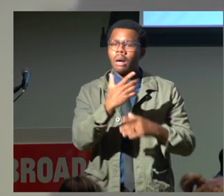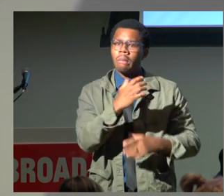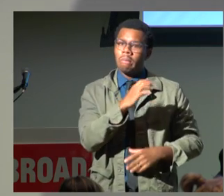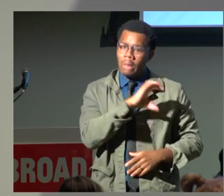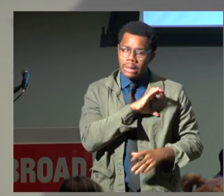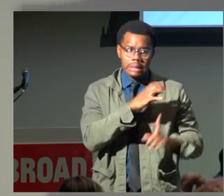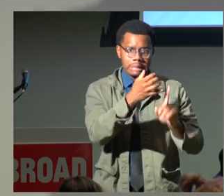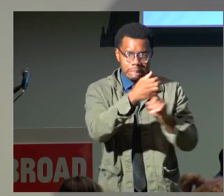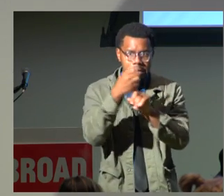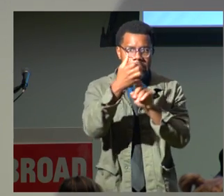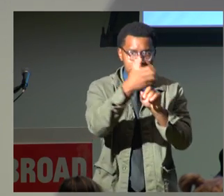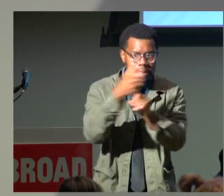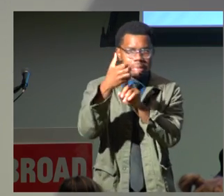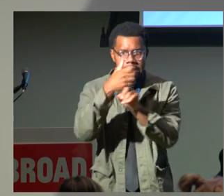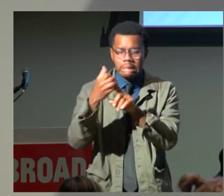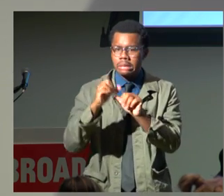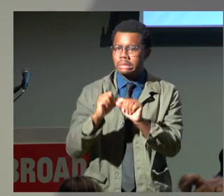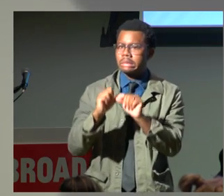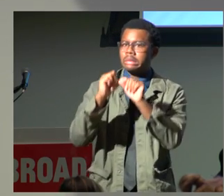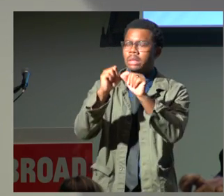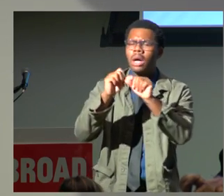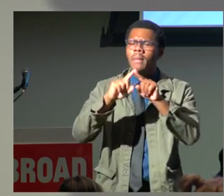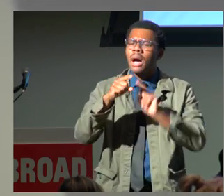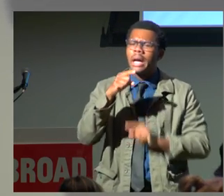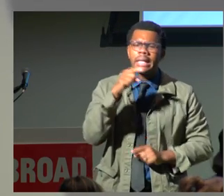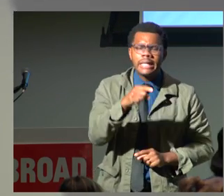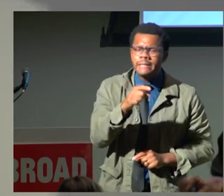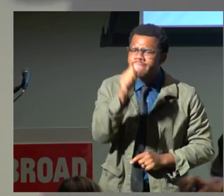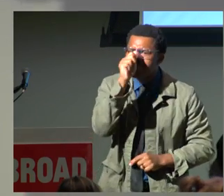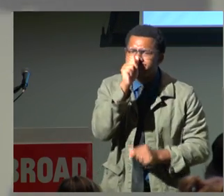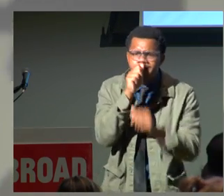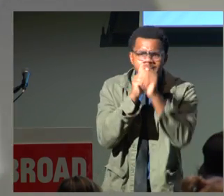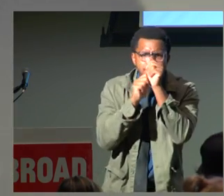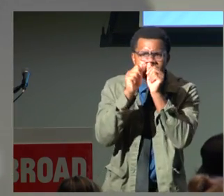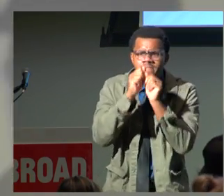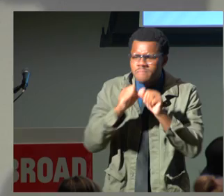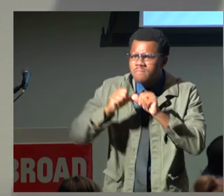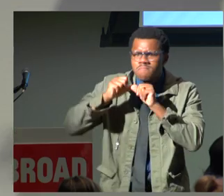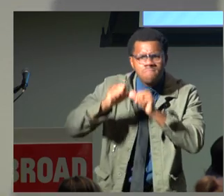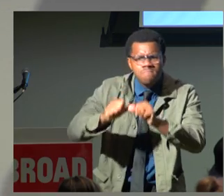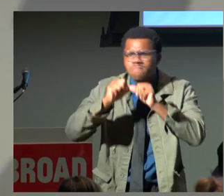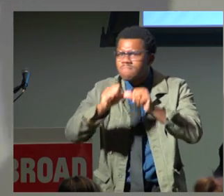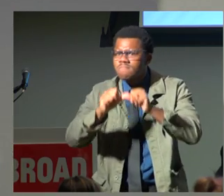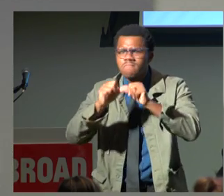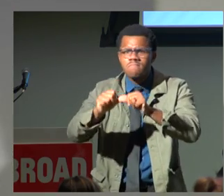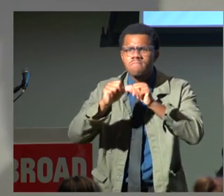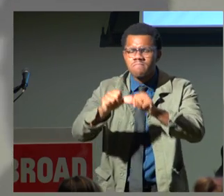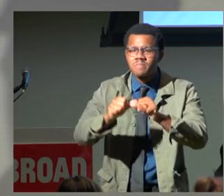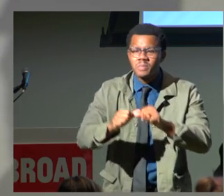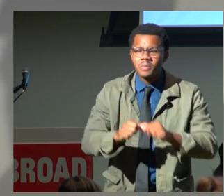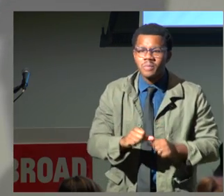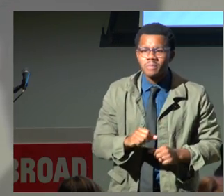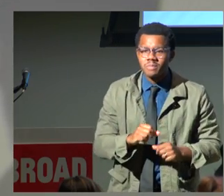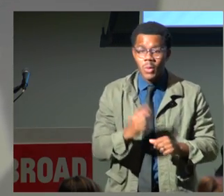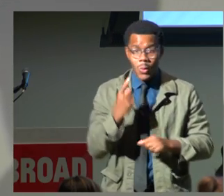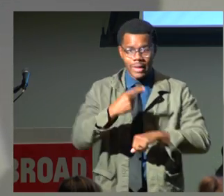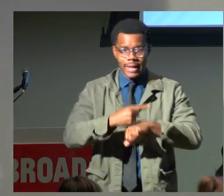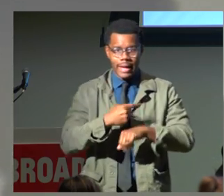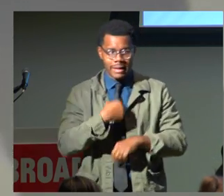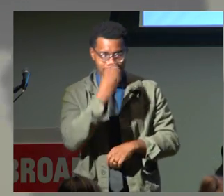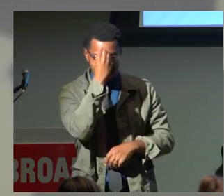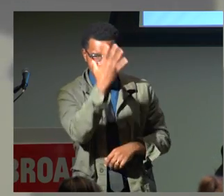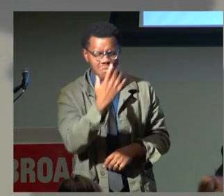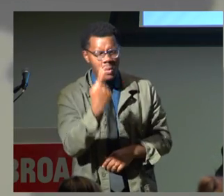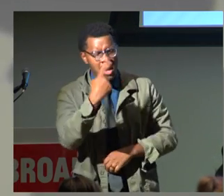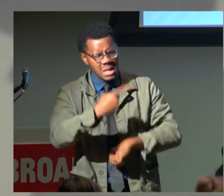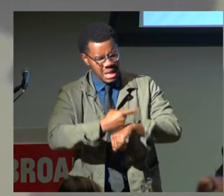persistent, never gave up. He kept at it. And I said to him, one day you're gonna make it to the big time, baby. He said, what